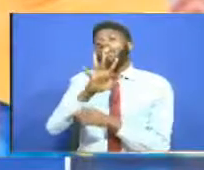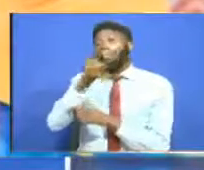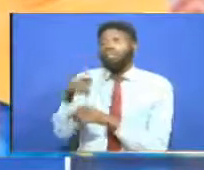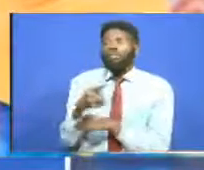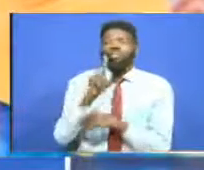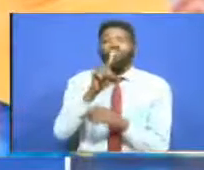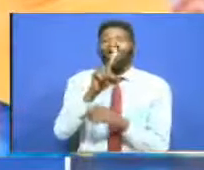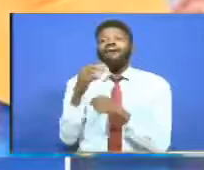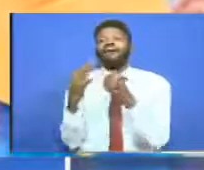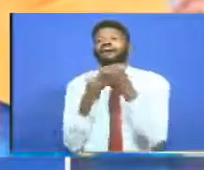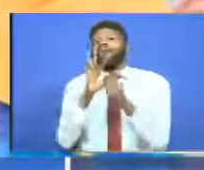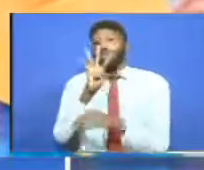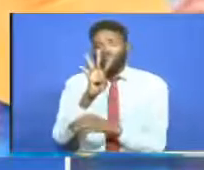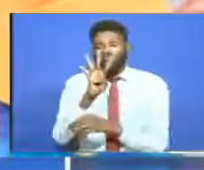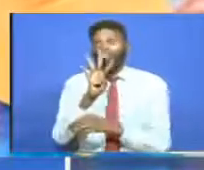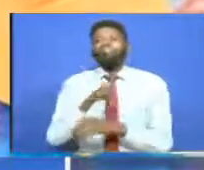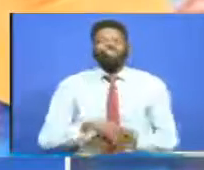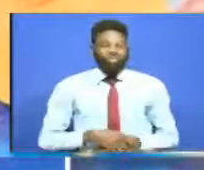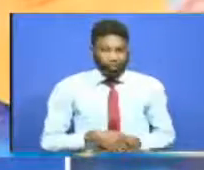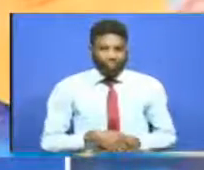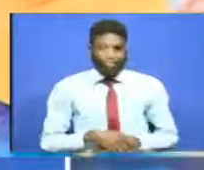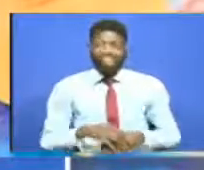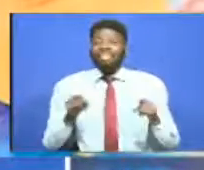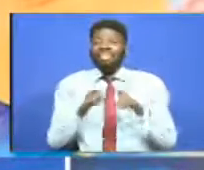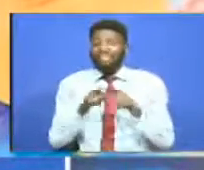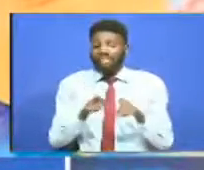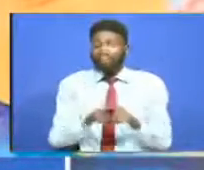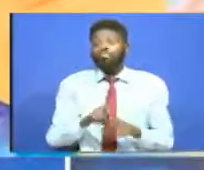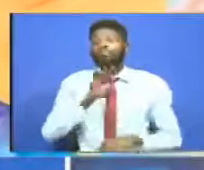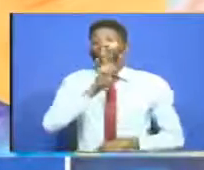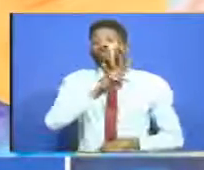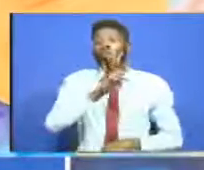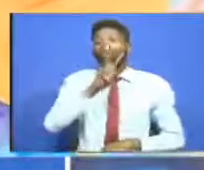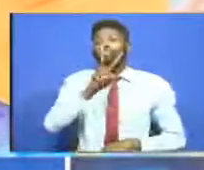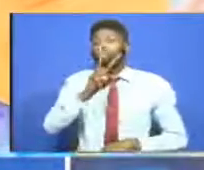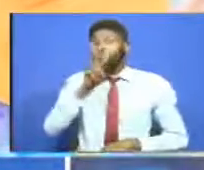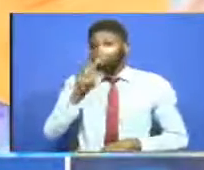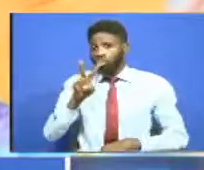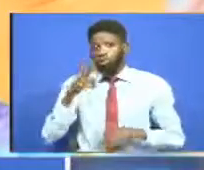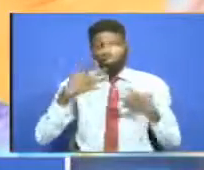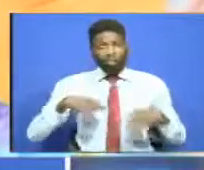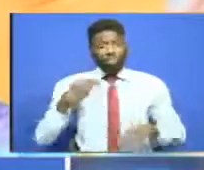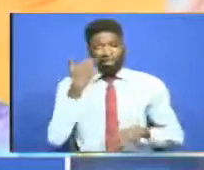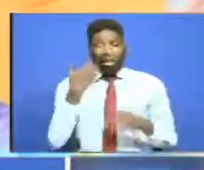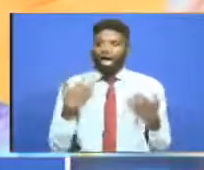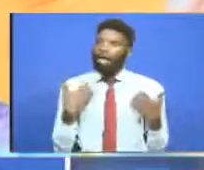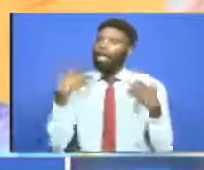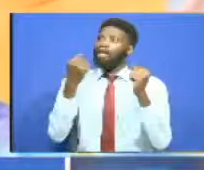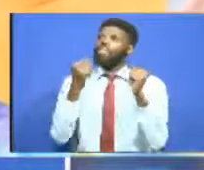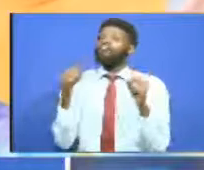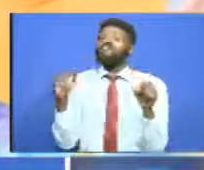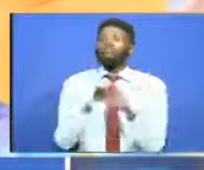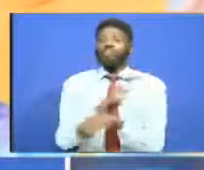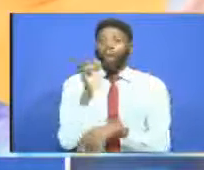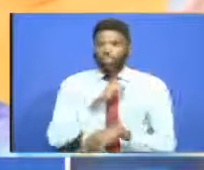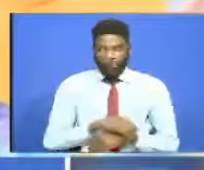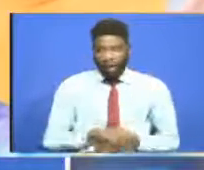145,184 confirmed cases. 422 patients have in the meanwhile made a full recovery, while another